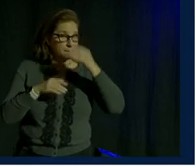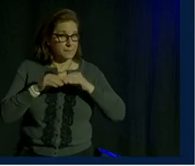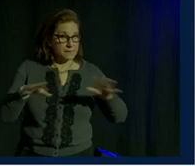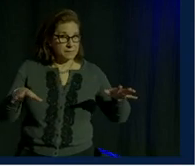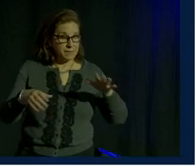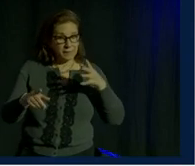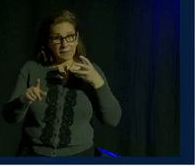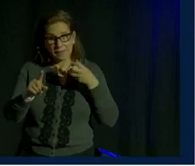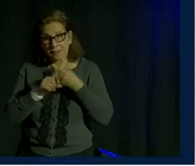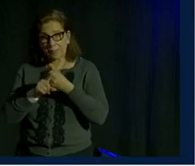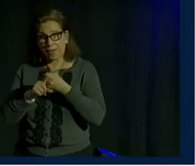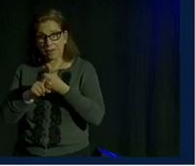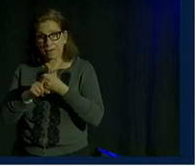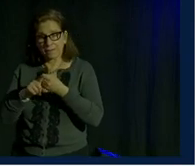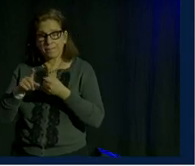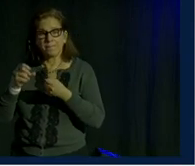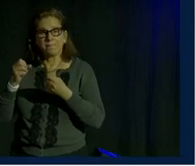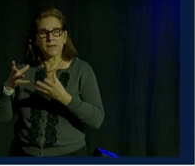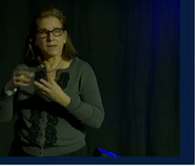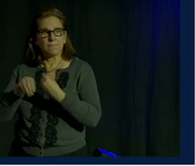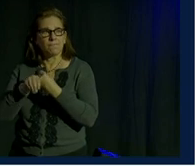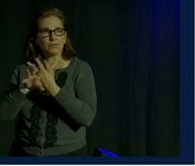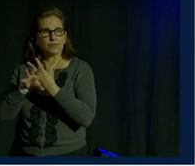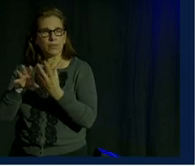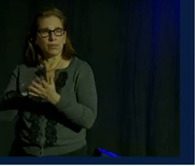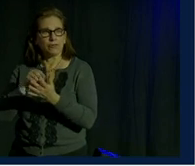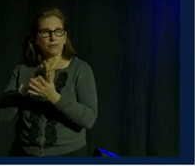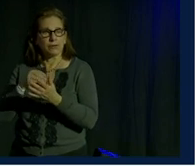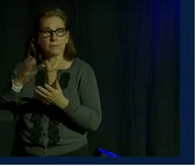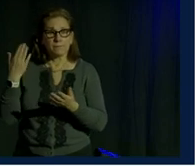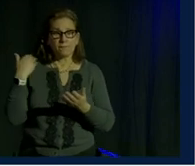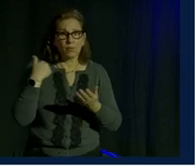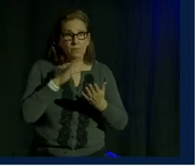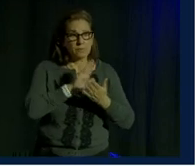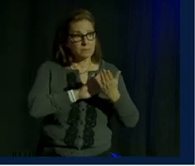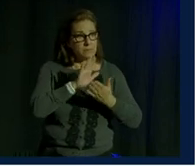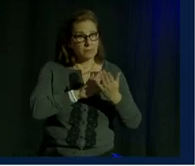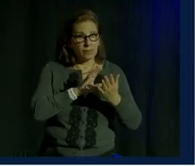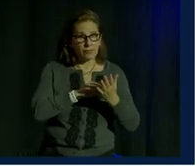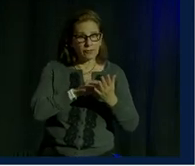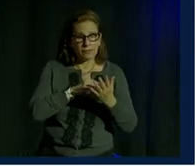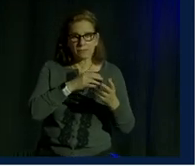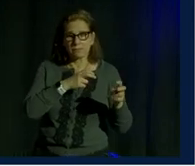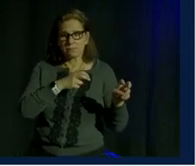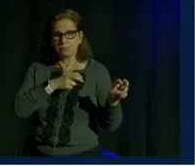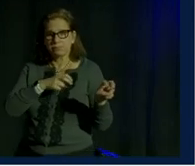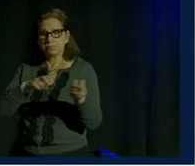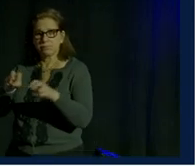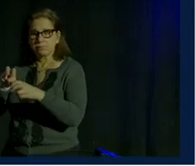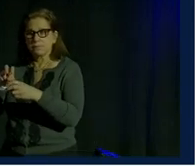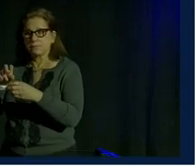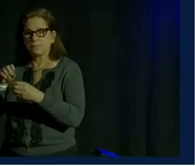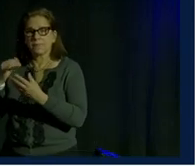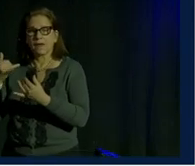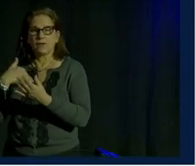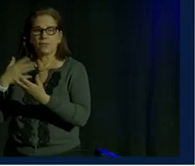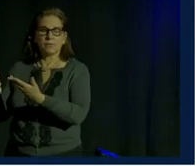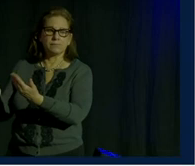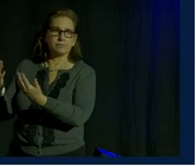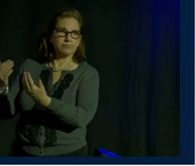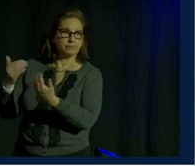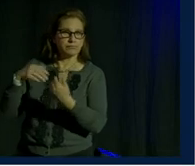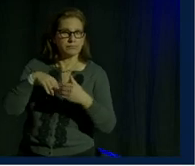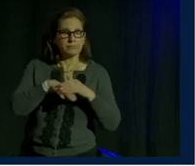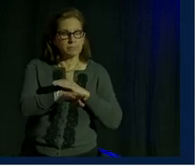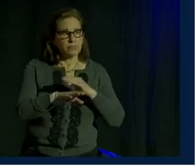learning, but also remote working, the partnership allows access to WeWork's locations, providing not only a space to study,